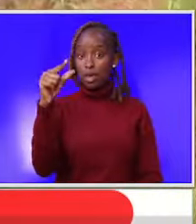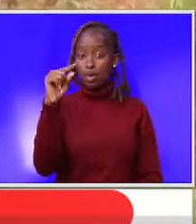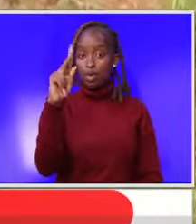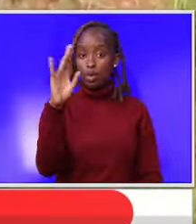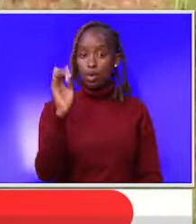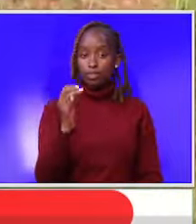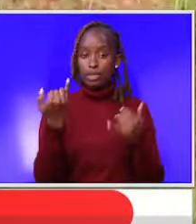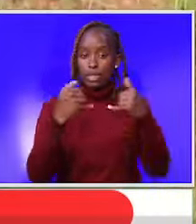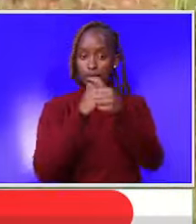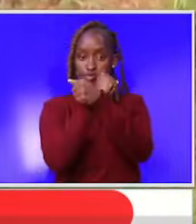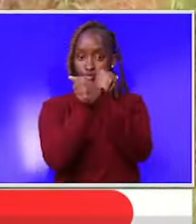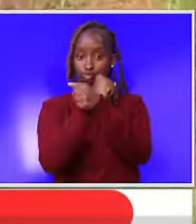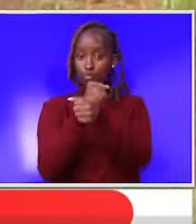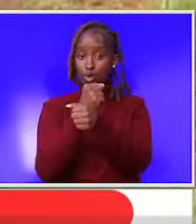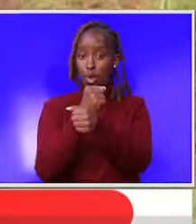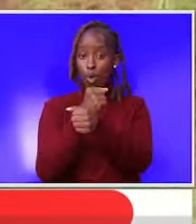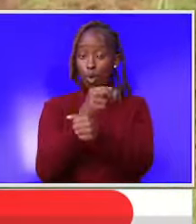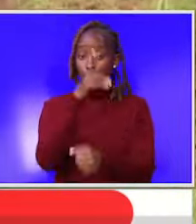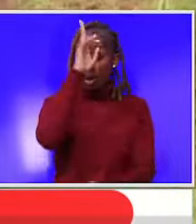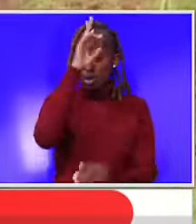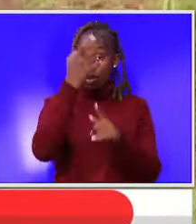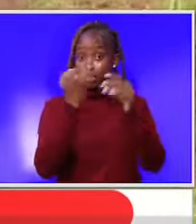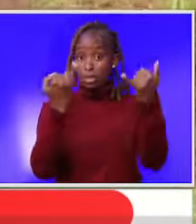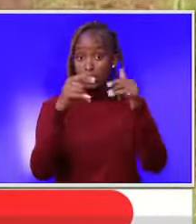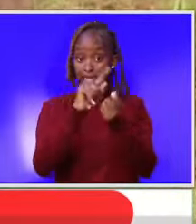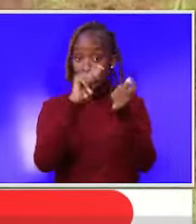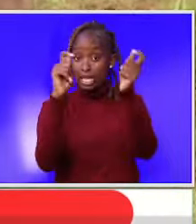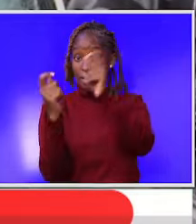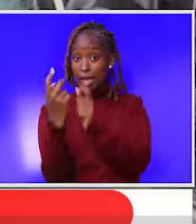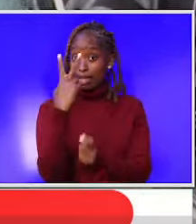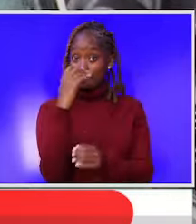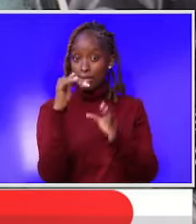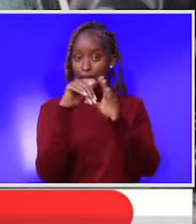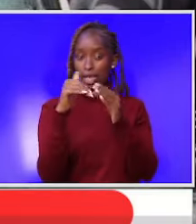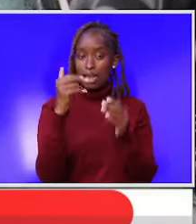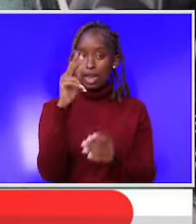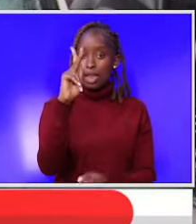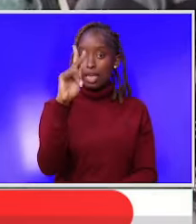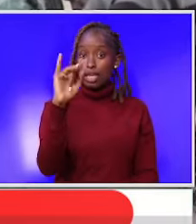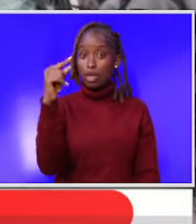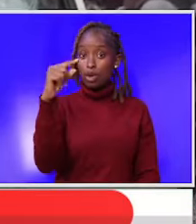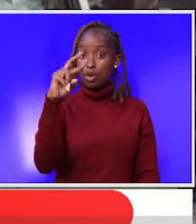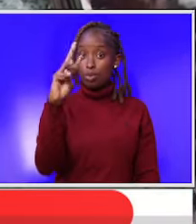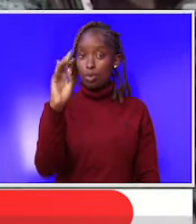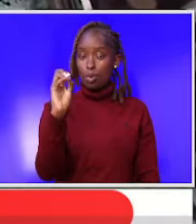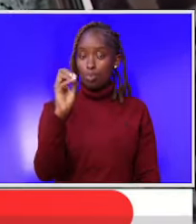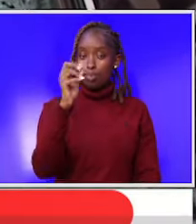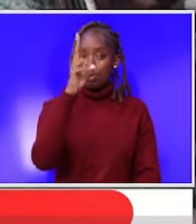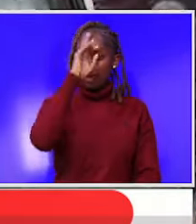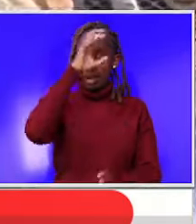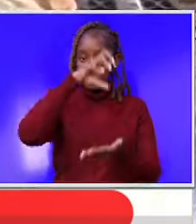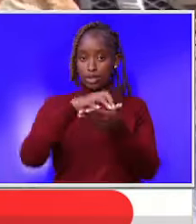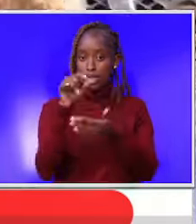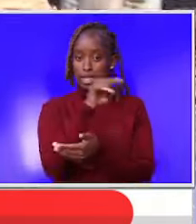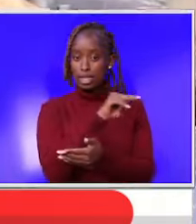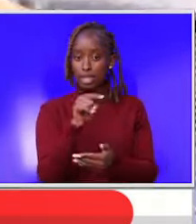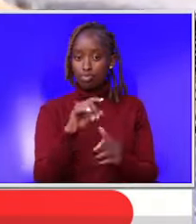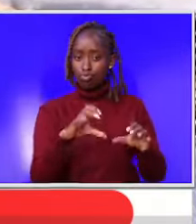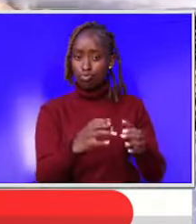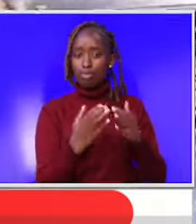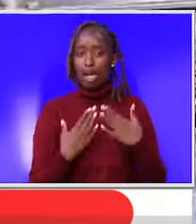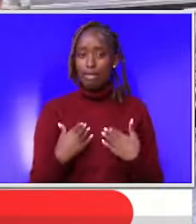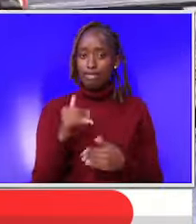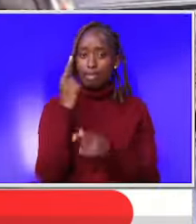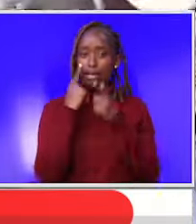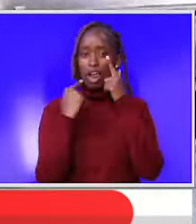prevent the police from transferring the suspect to Kigumo Police Station. The crowd are baying for his blood overpowered the